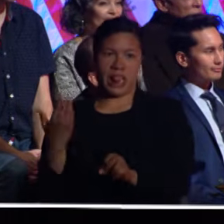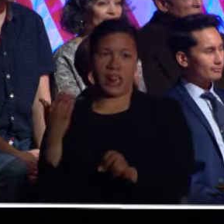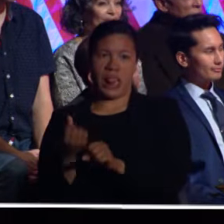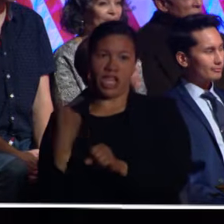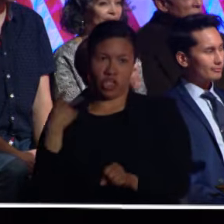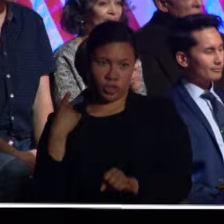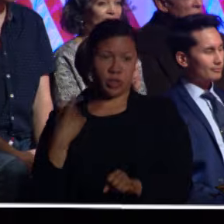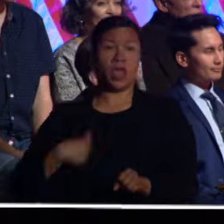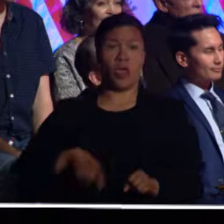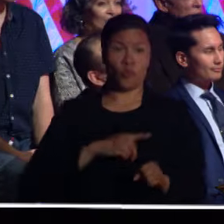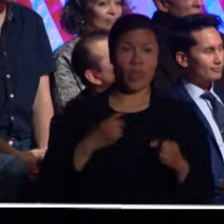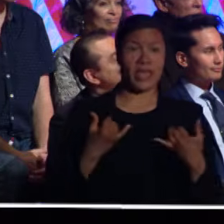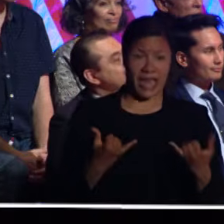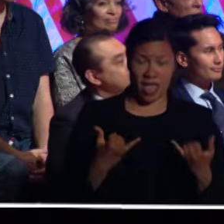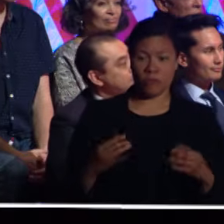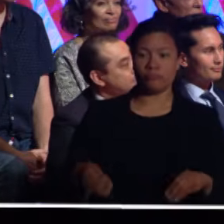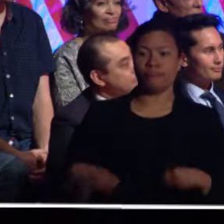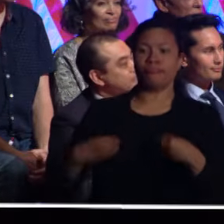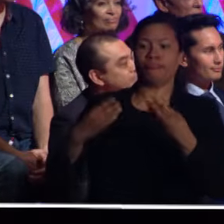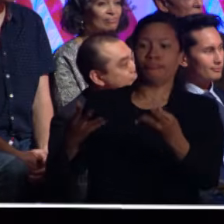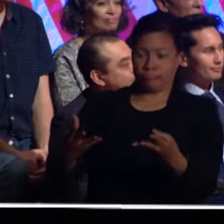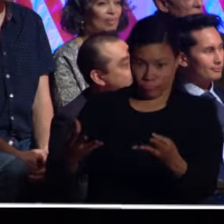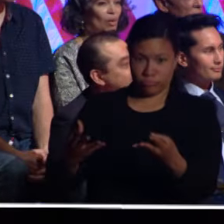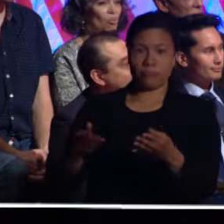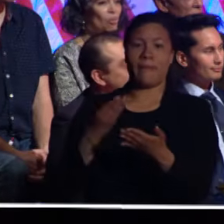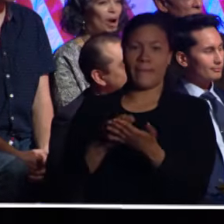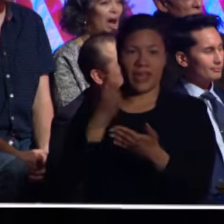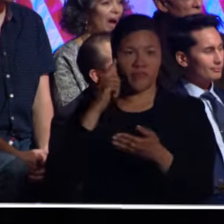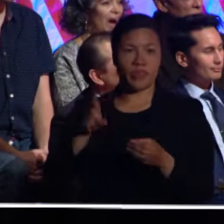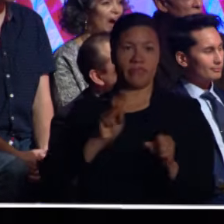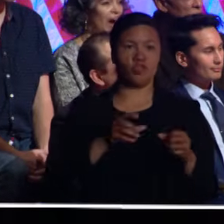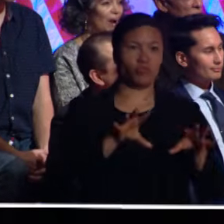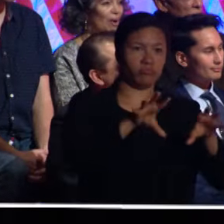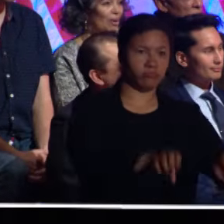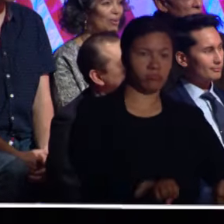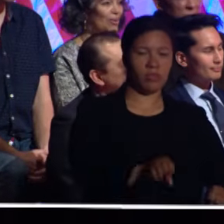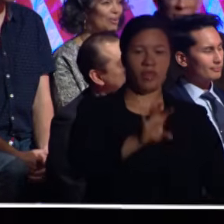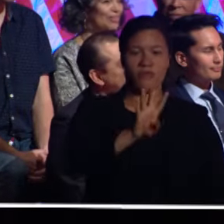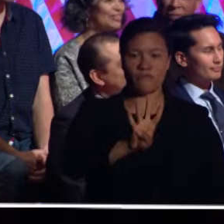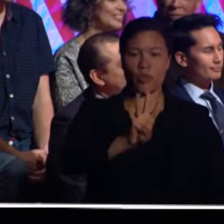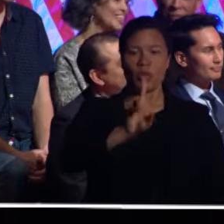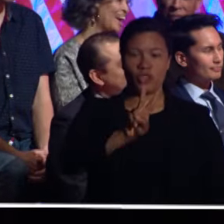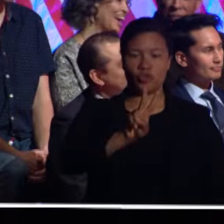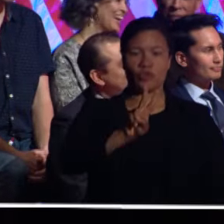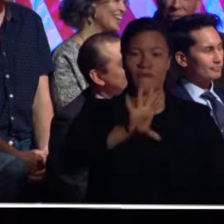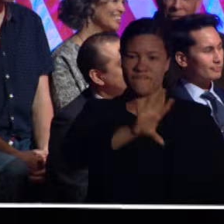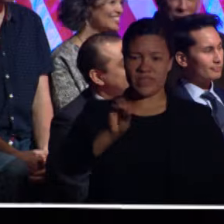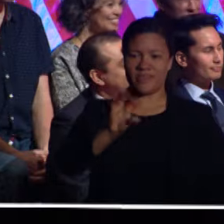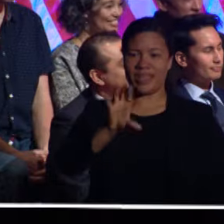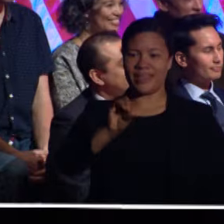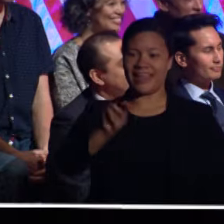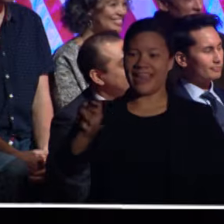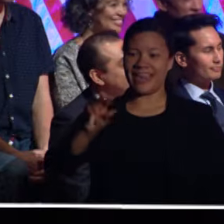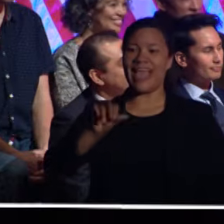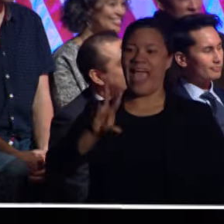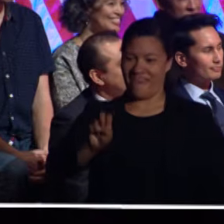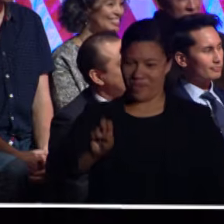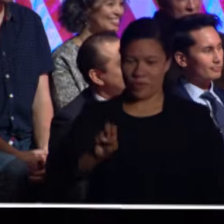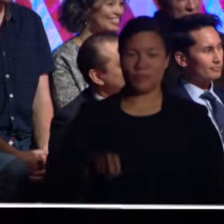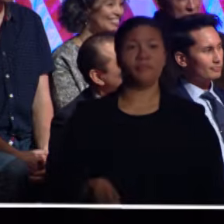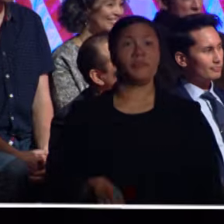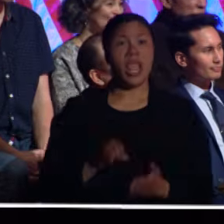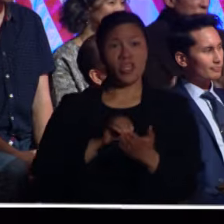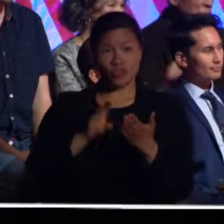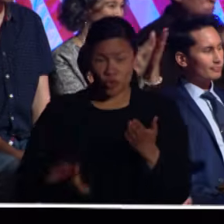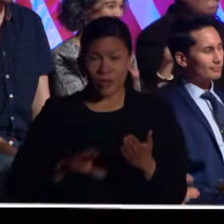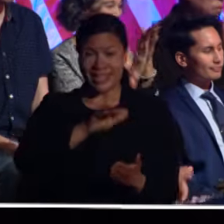to acquire 4250 Connecticut Avenue and to begin to revitalize its student-centered campus right